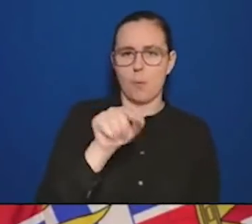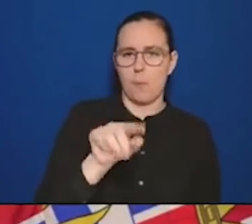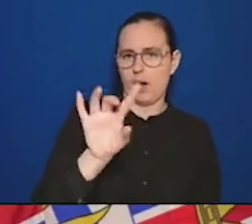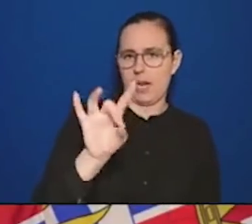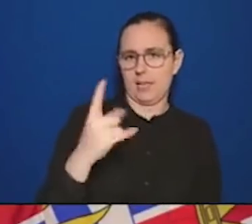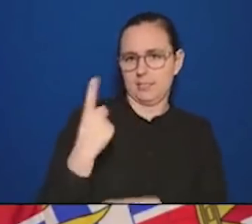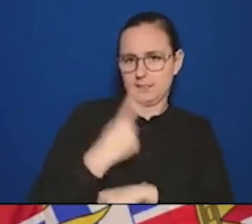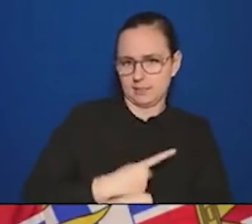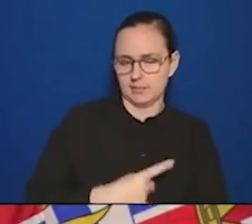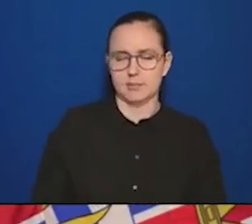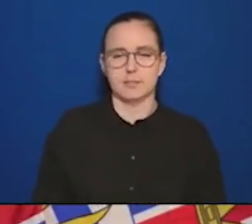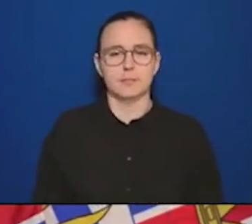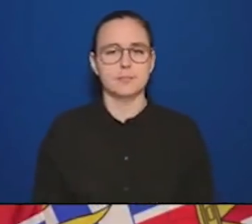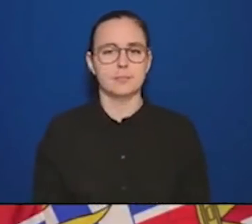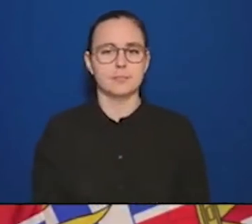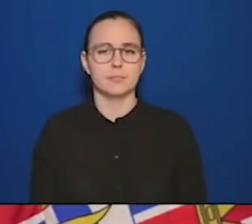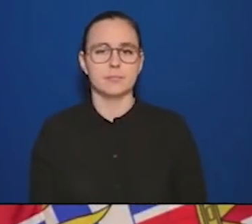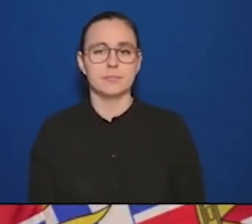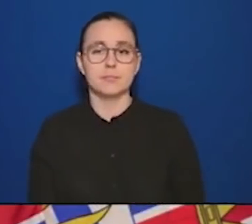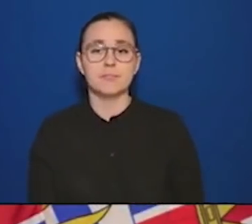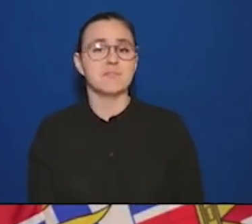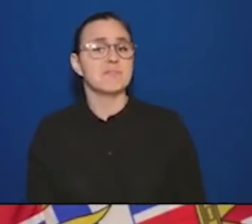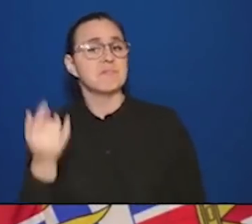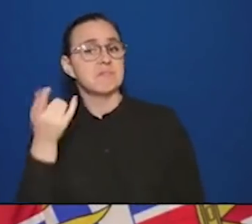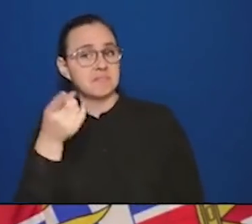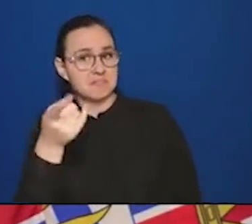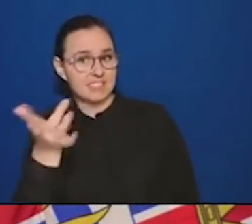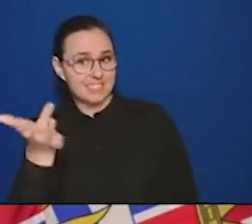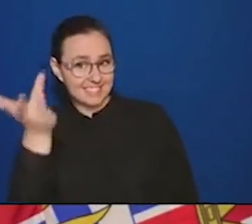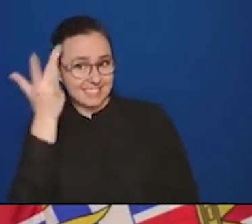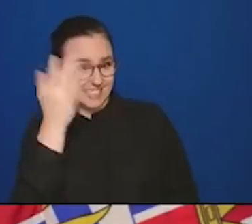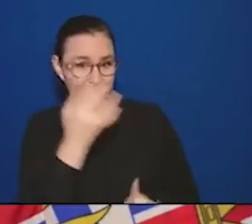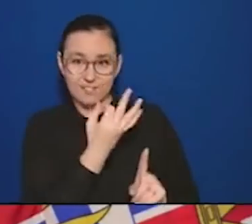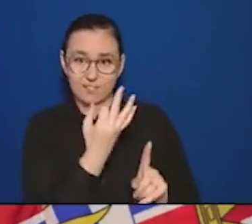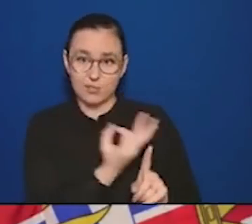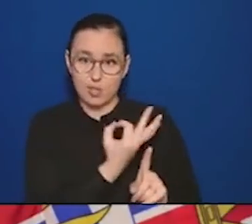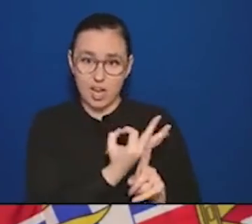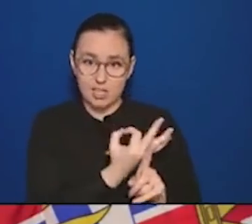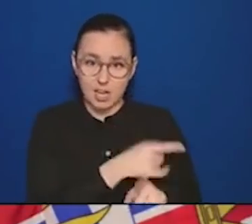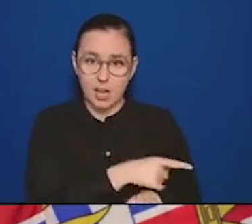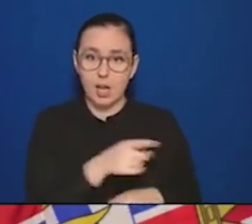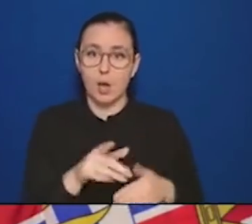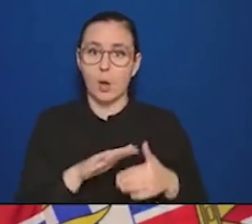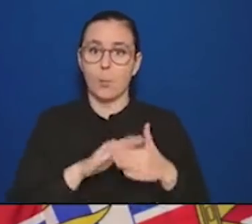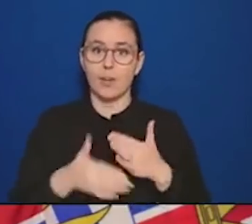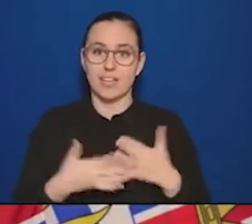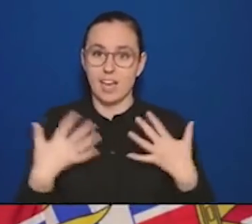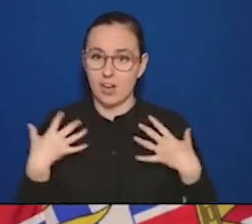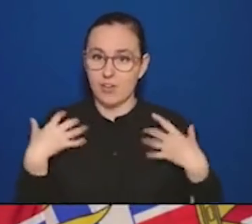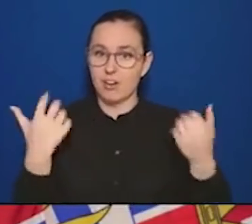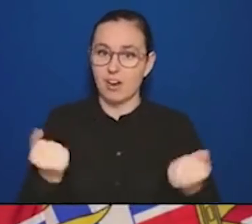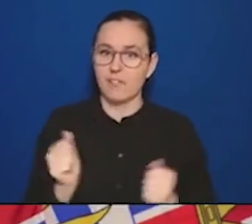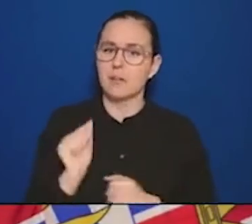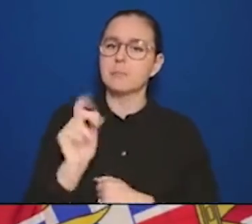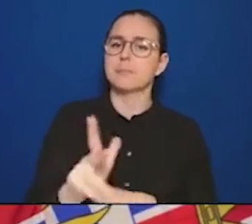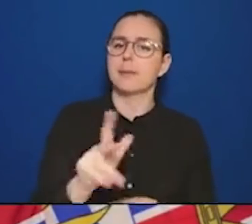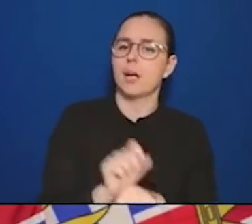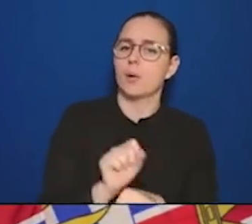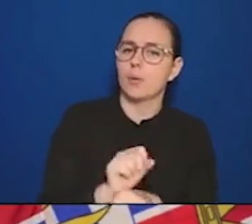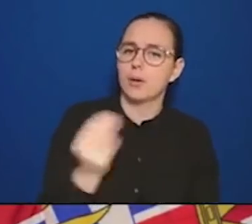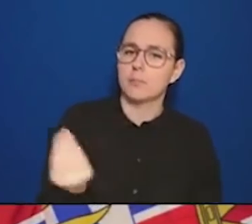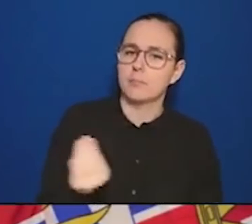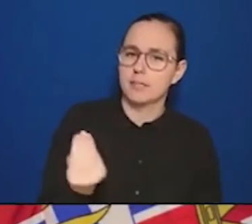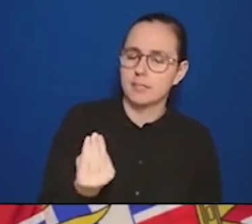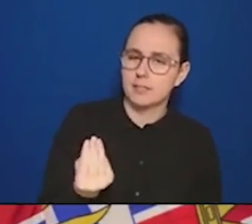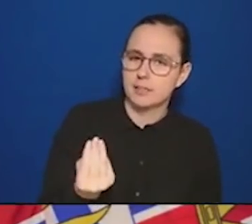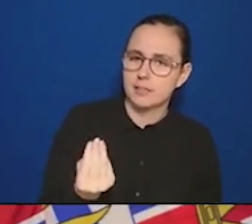one day on Friday, and then you have weekend to recover, and you go back to work Monday. And then you need another